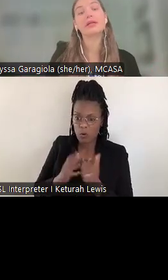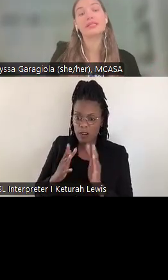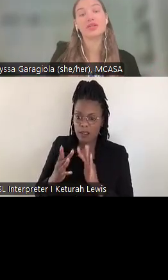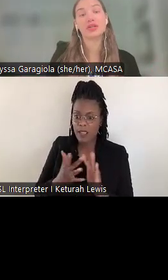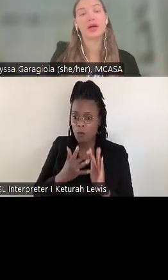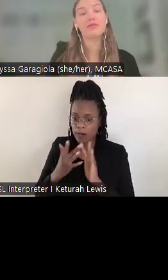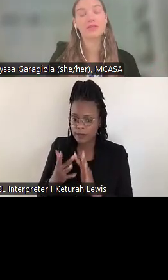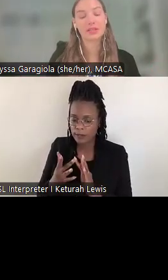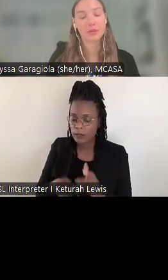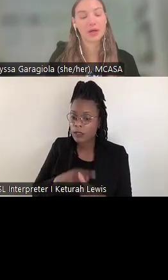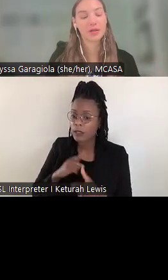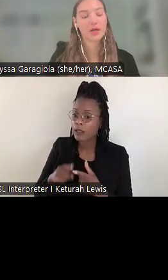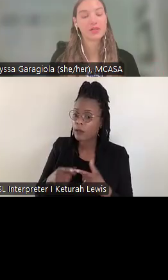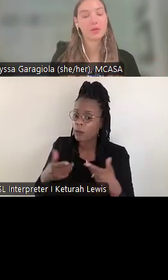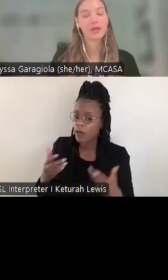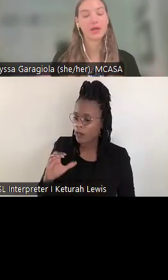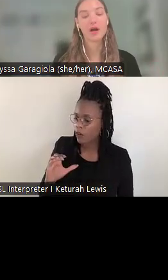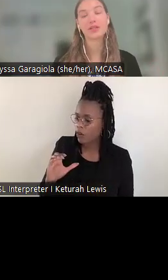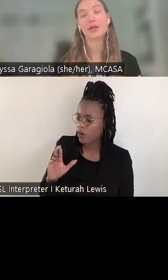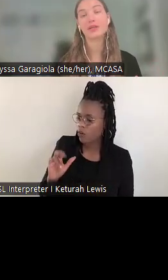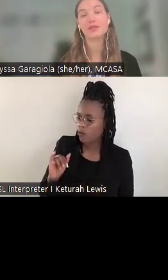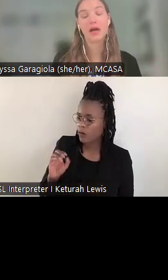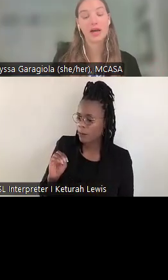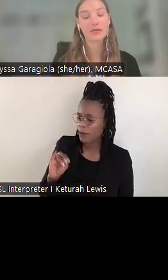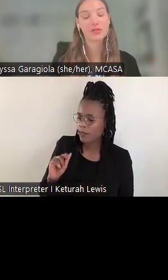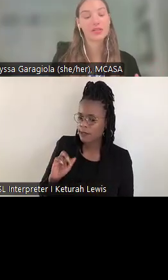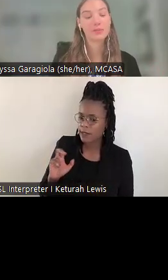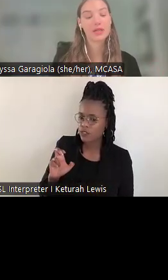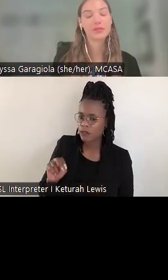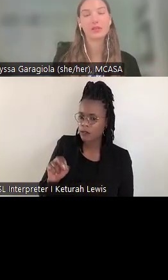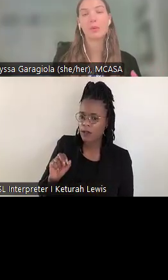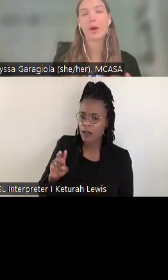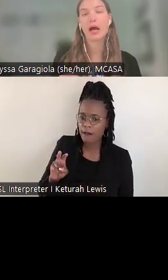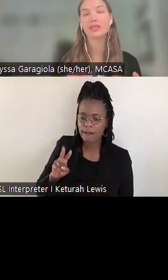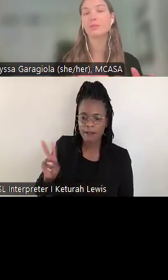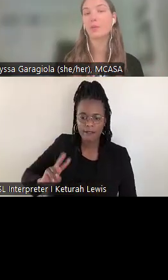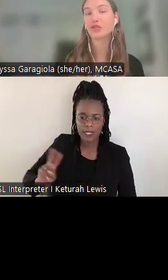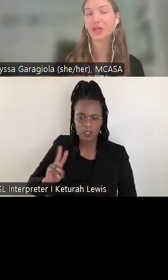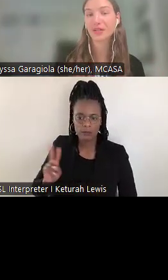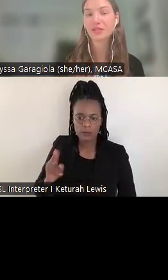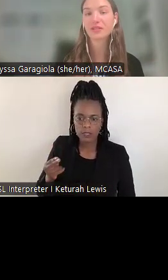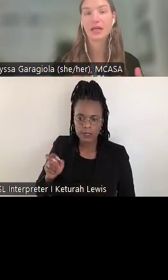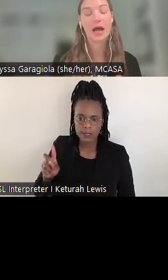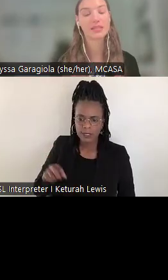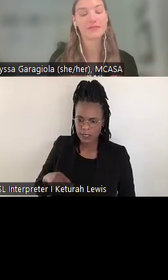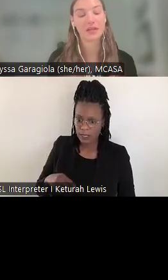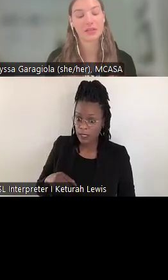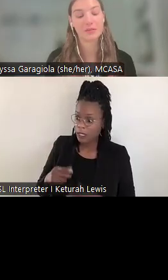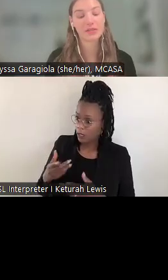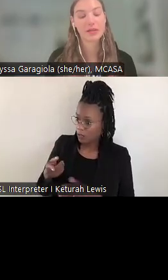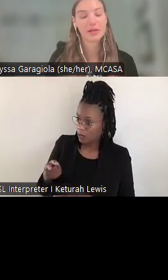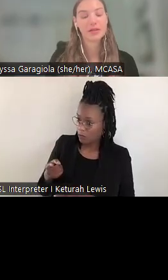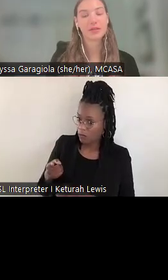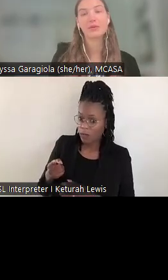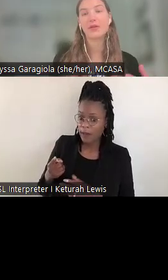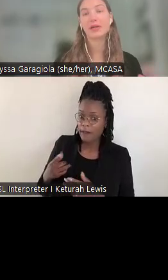the criminalization of victimhood. So incarcerated survivors are sometimes seen more as the perpetrators than as the